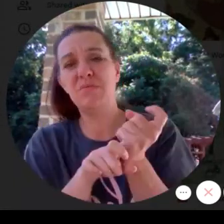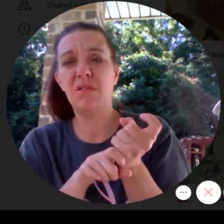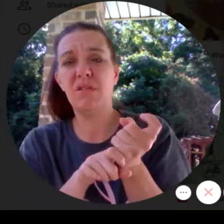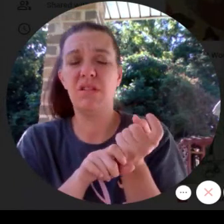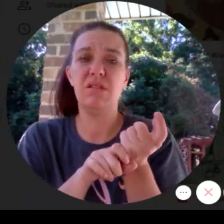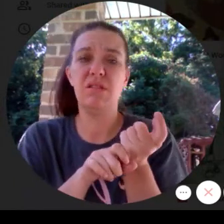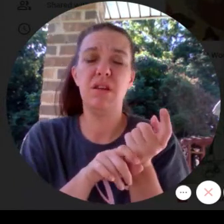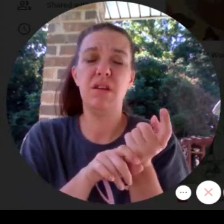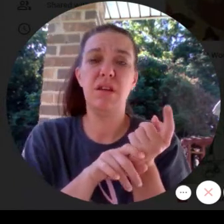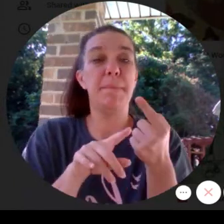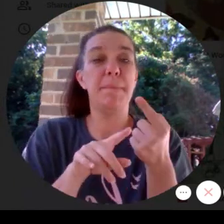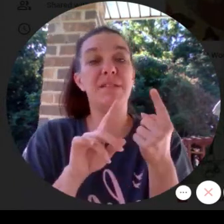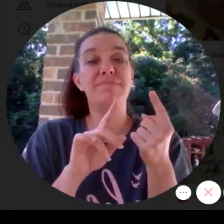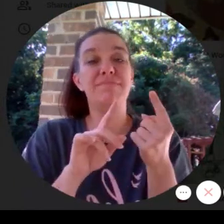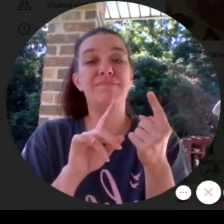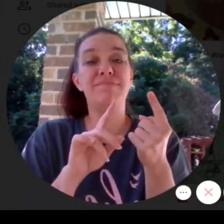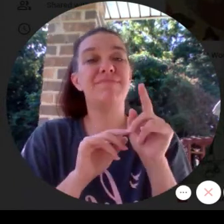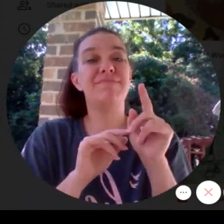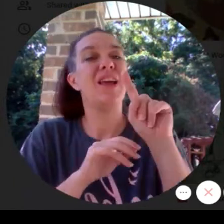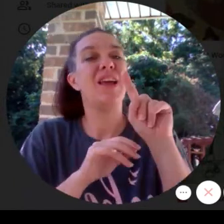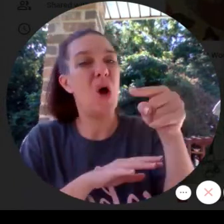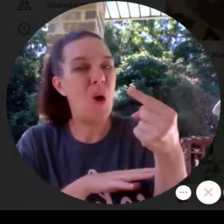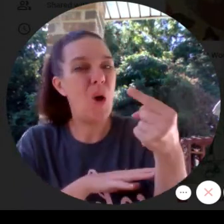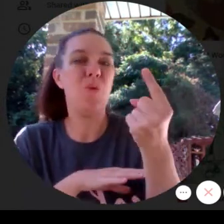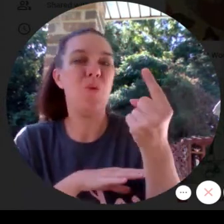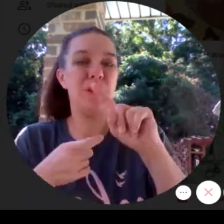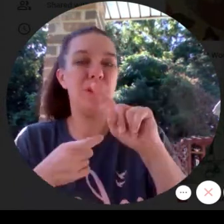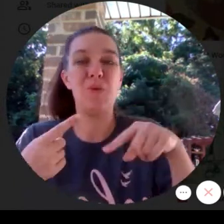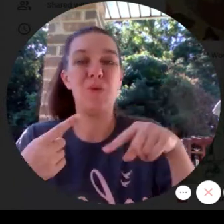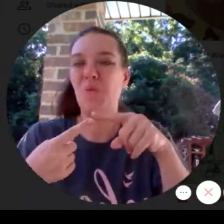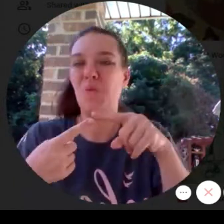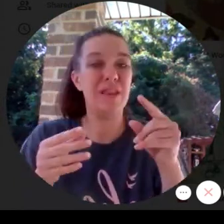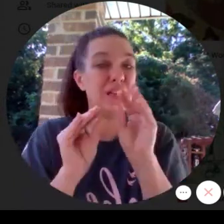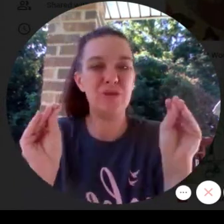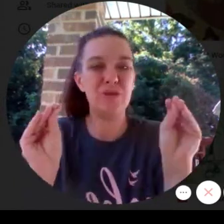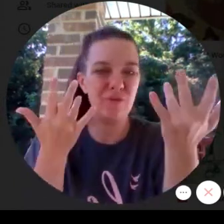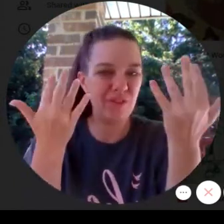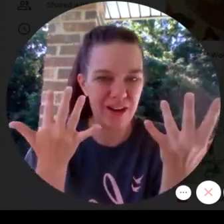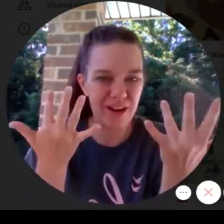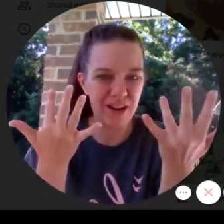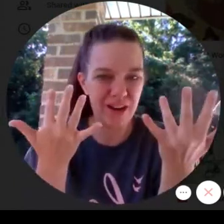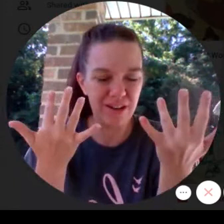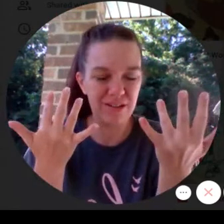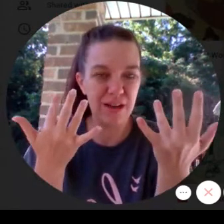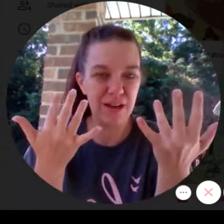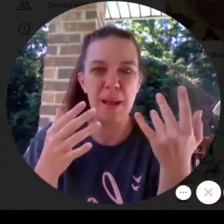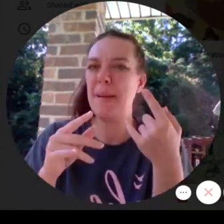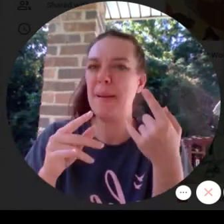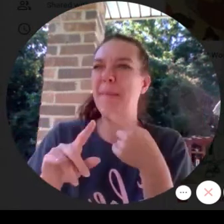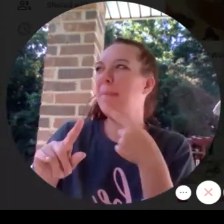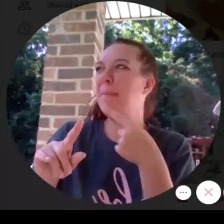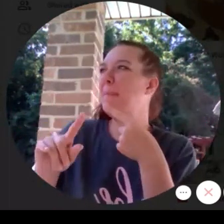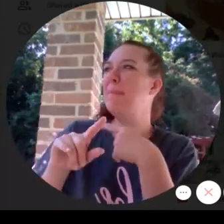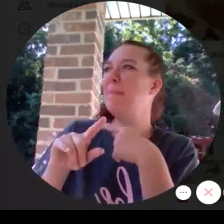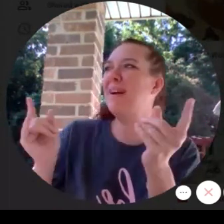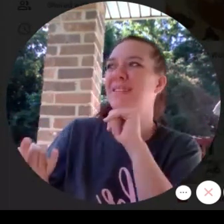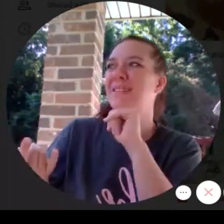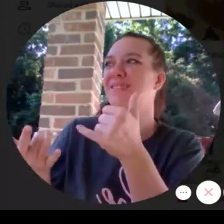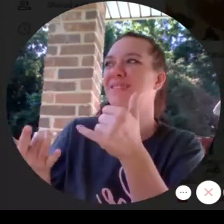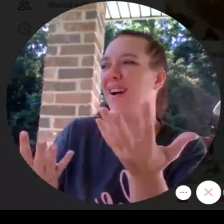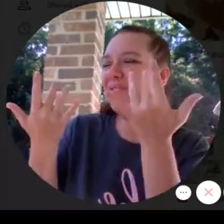that. Only when there is no fire." "But there wasn't a